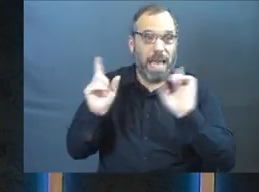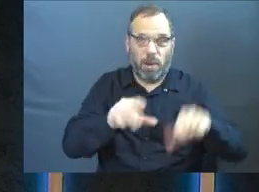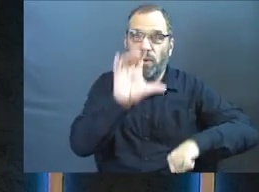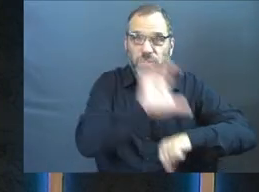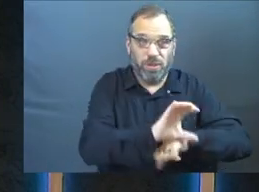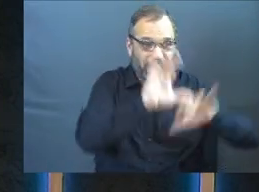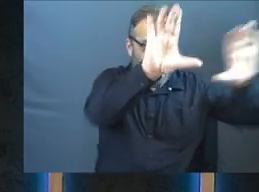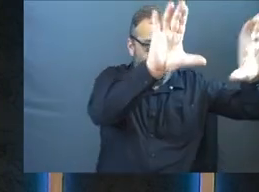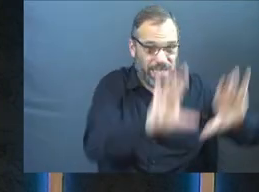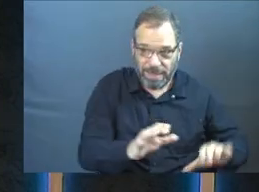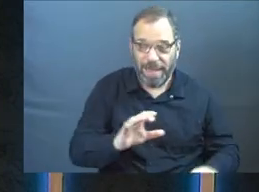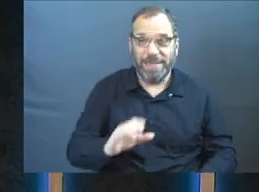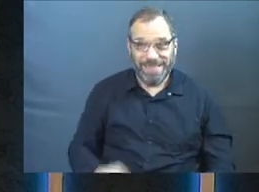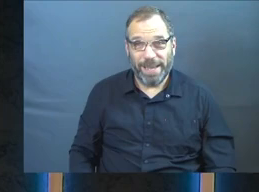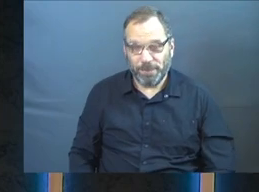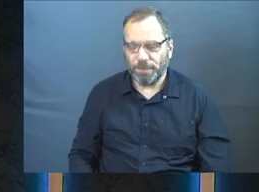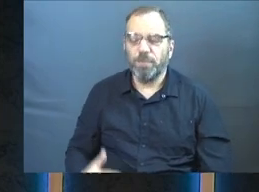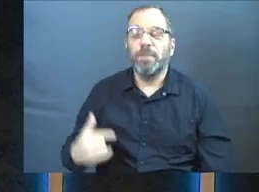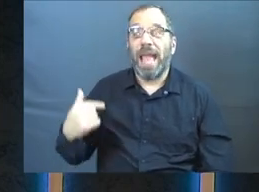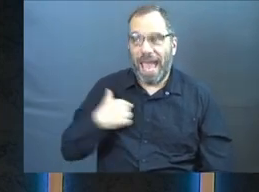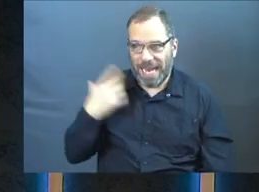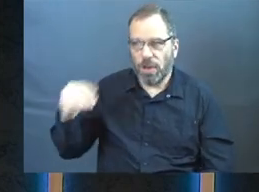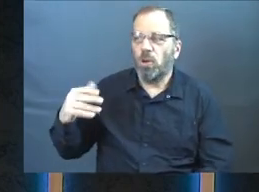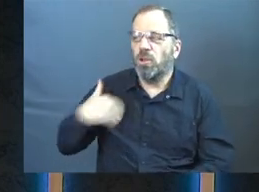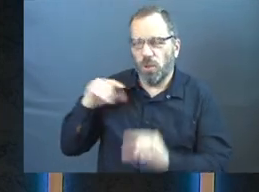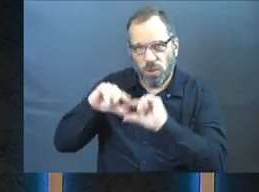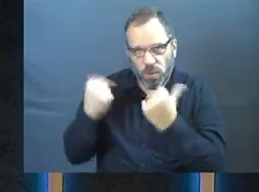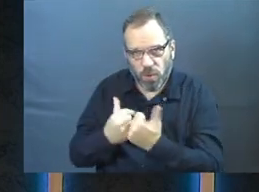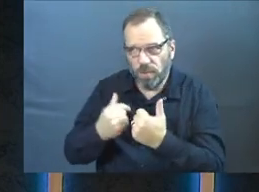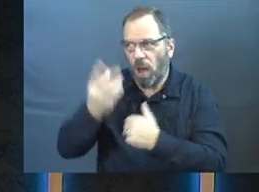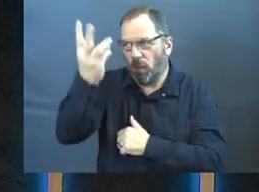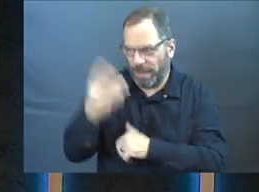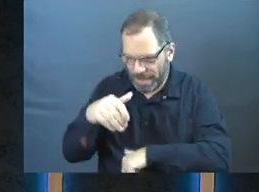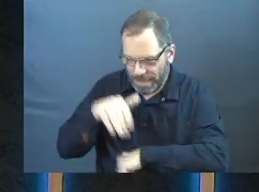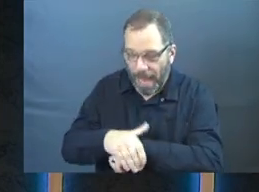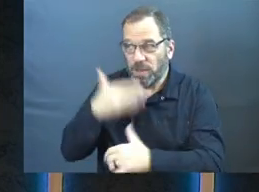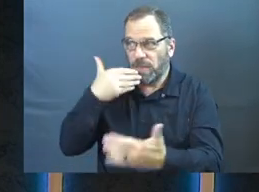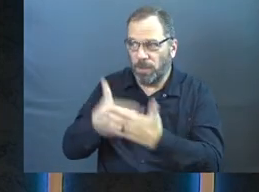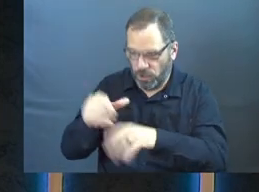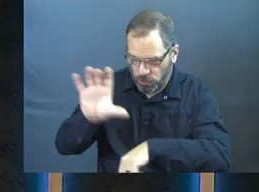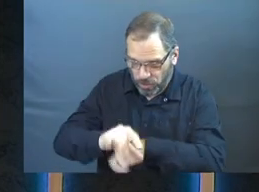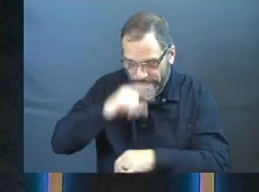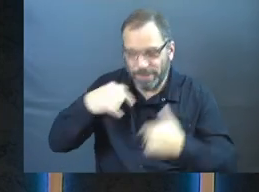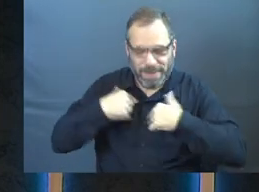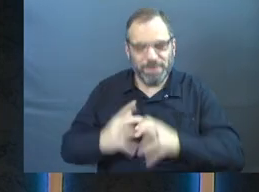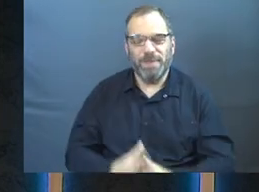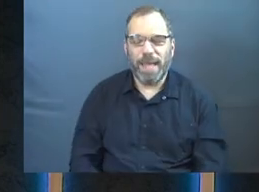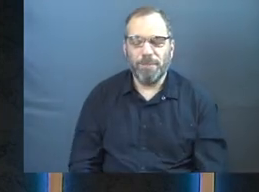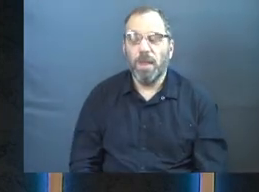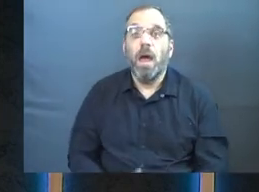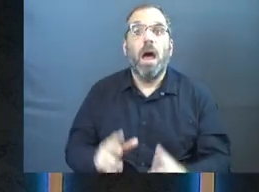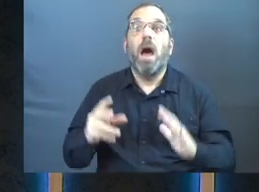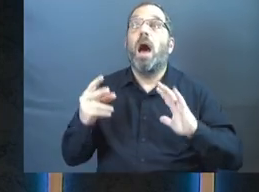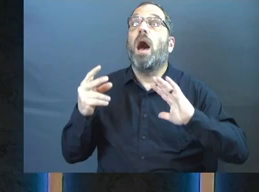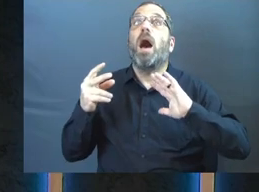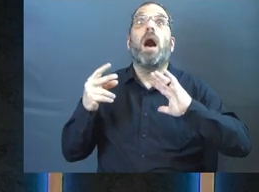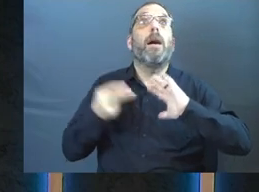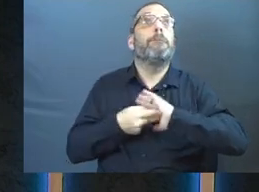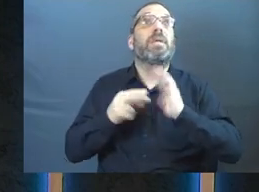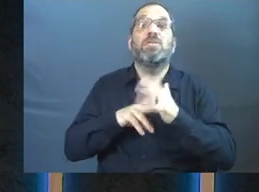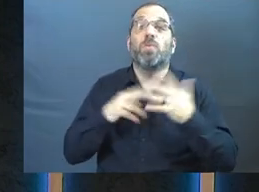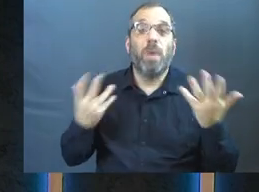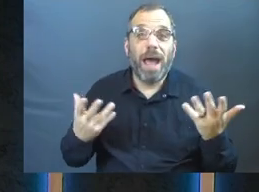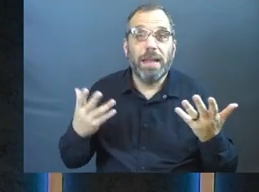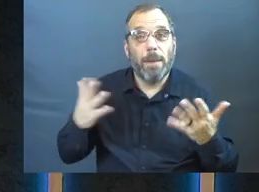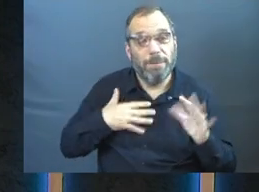church every single Sunday, Stacy. And I go to youth group every single Wednesday night because I'm a good church kid. And all it really meant was